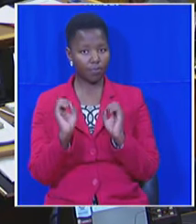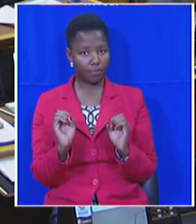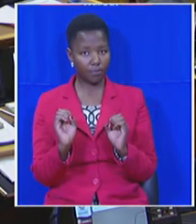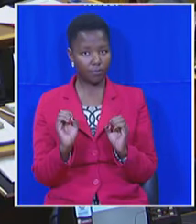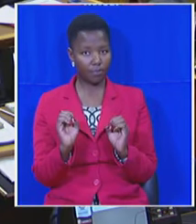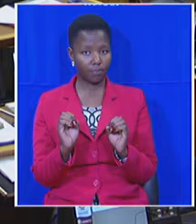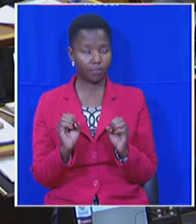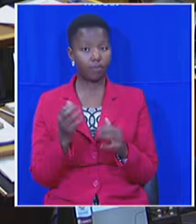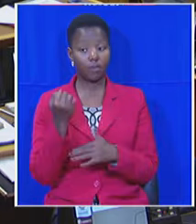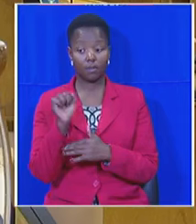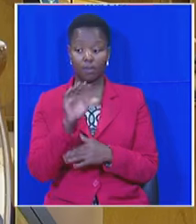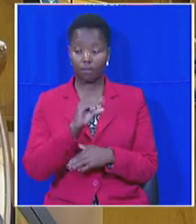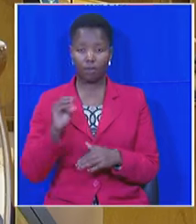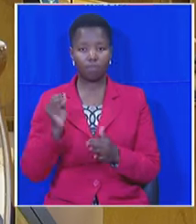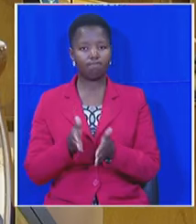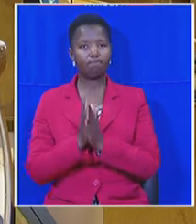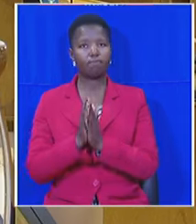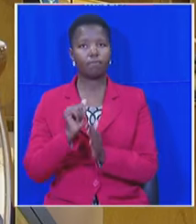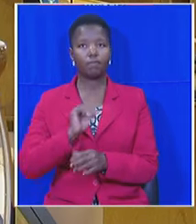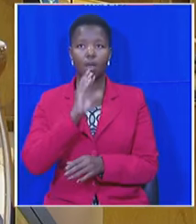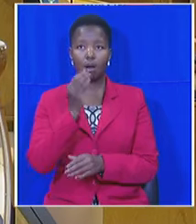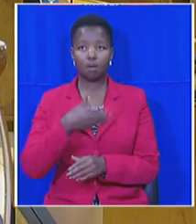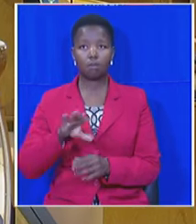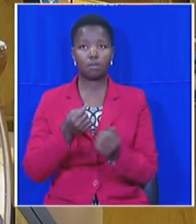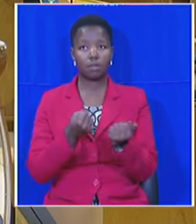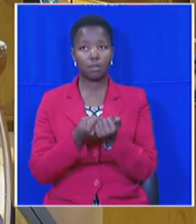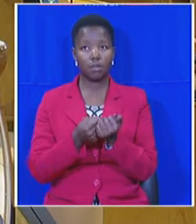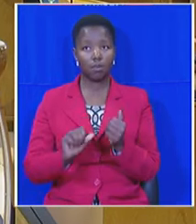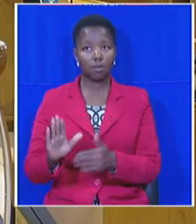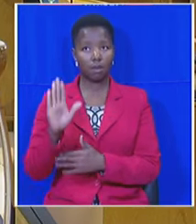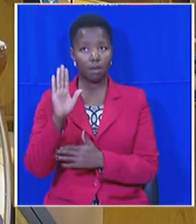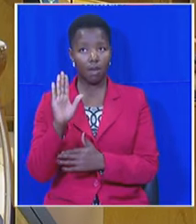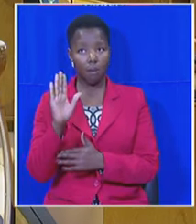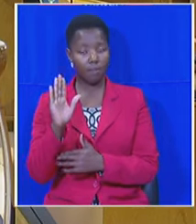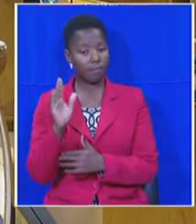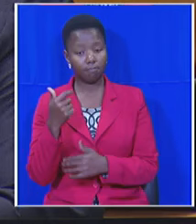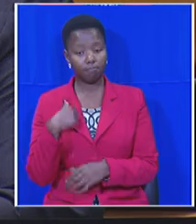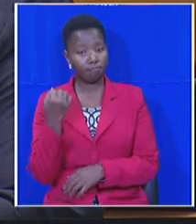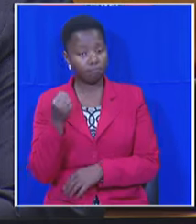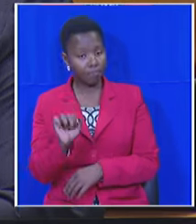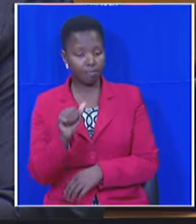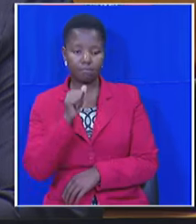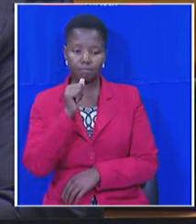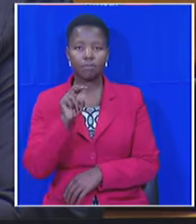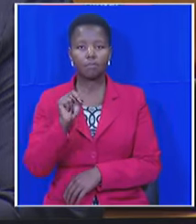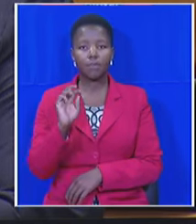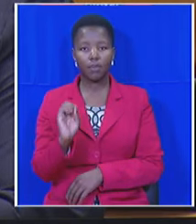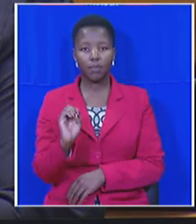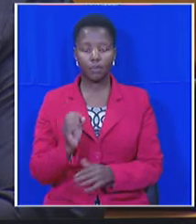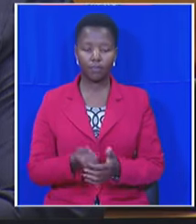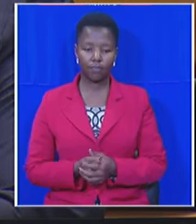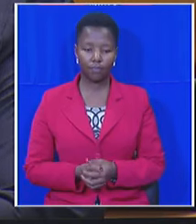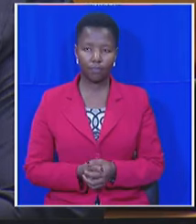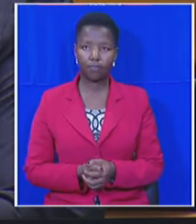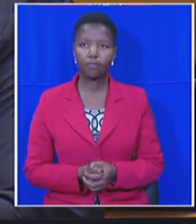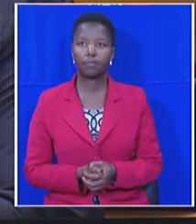There being objections, I now put the question. Those in favor will say aye. And those against will say no.